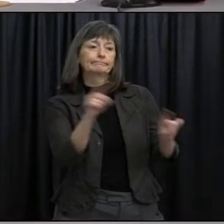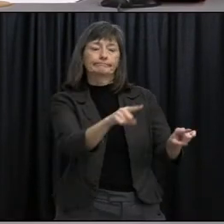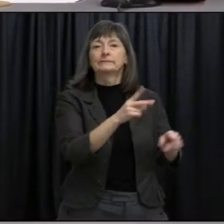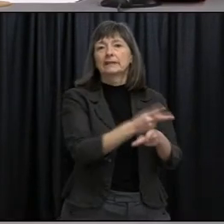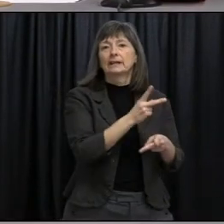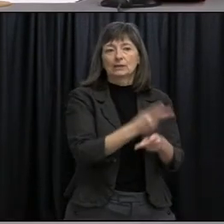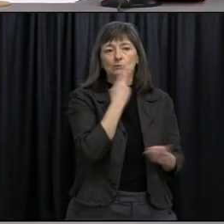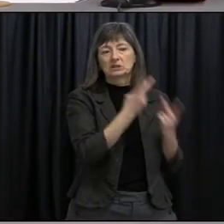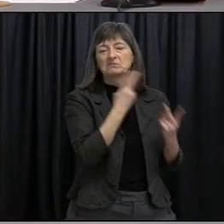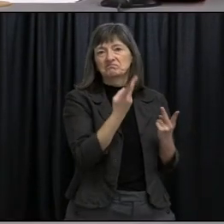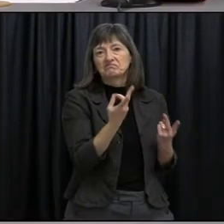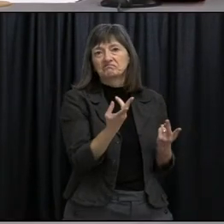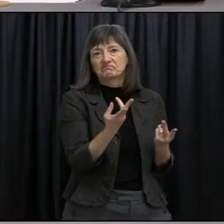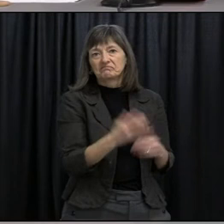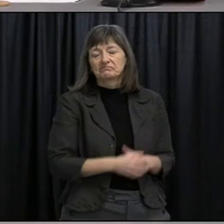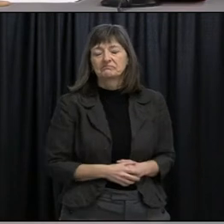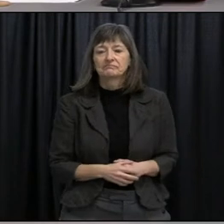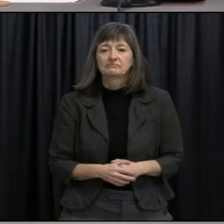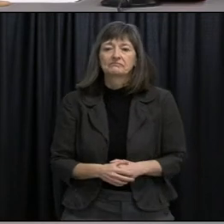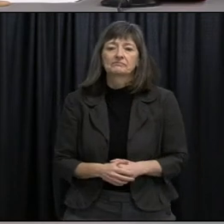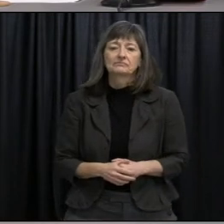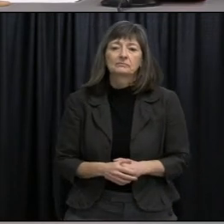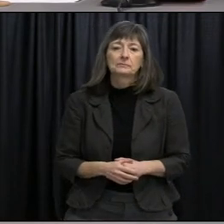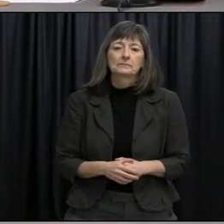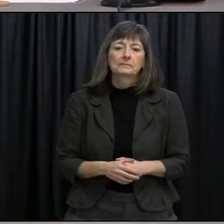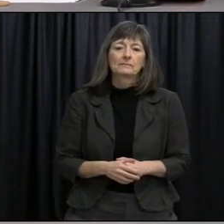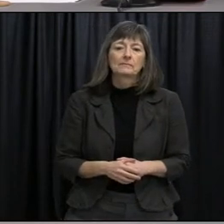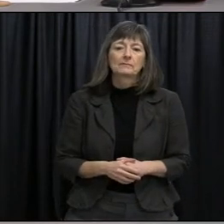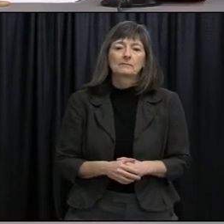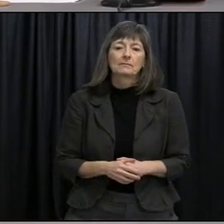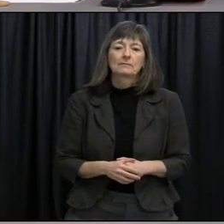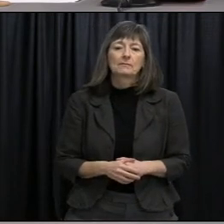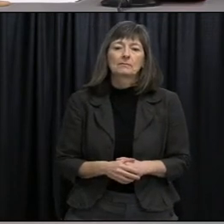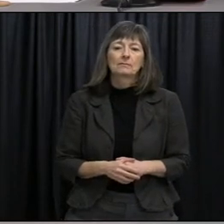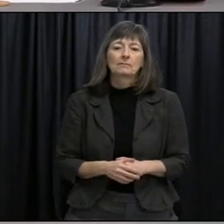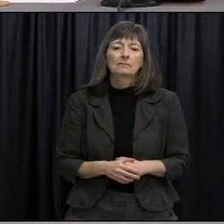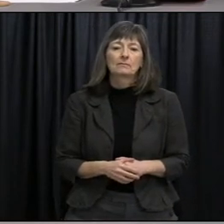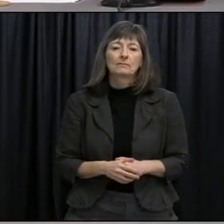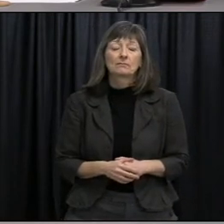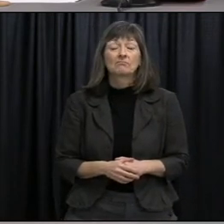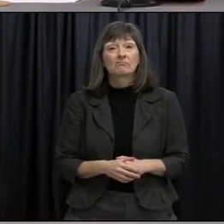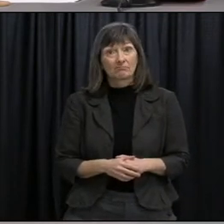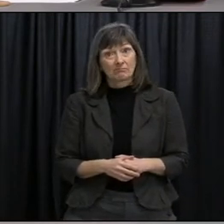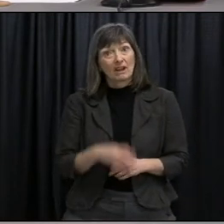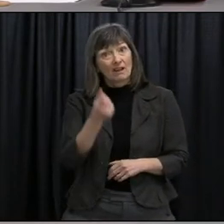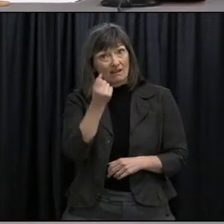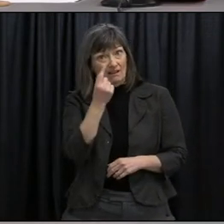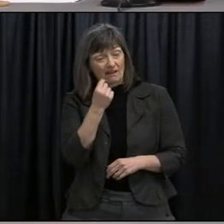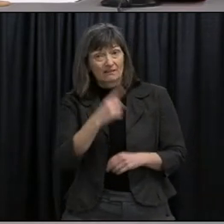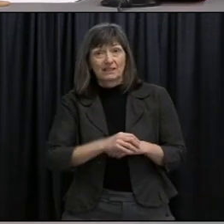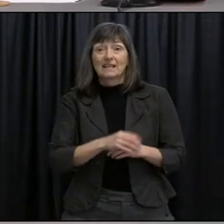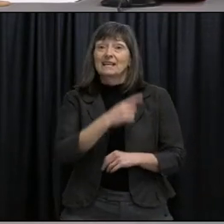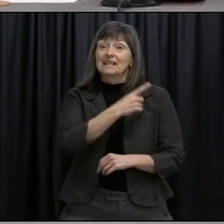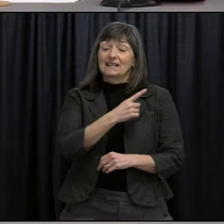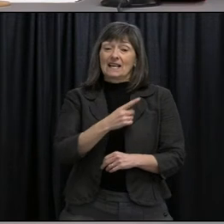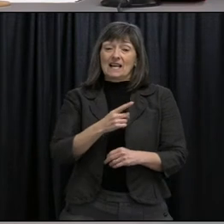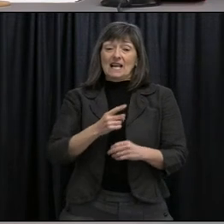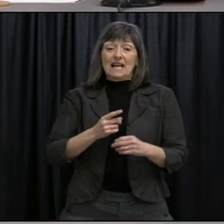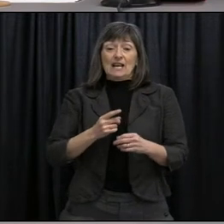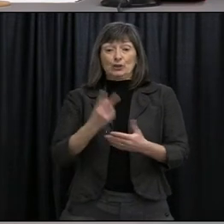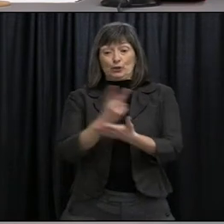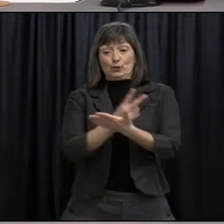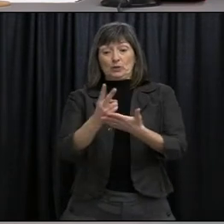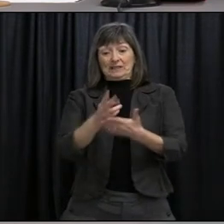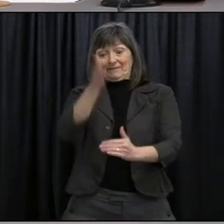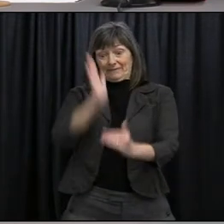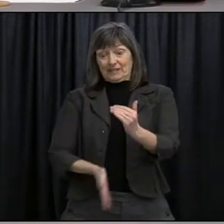Okay, thank you. And has the province, understanding that we don't necessarily have an end date on this, we do have a two-week circuit breaker, but it could go longer, is